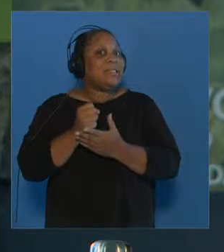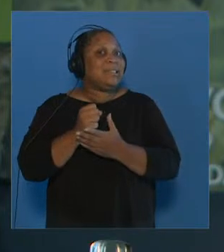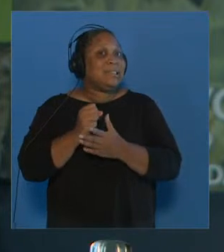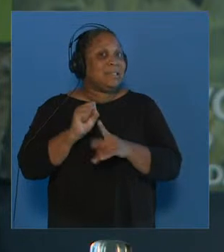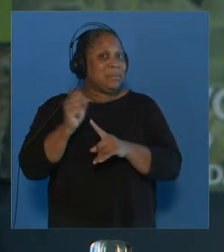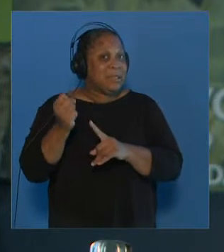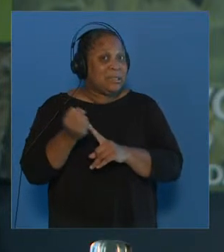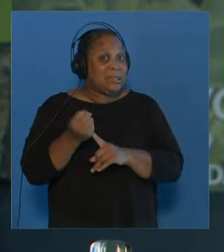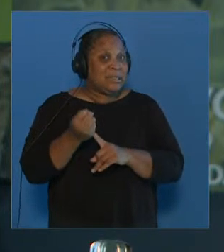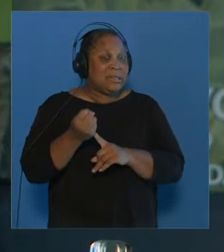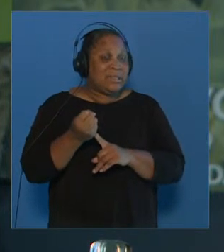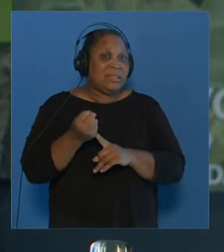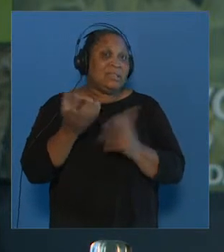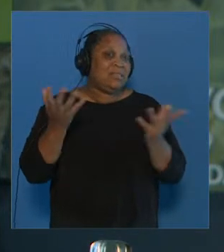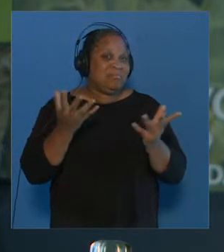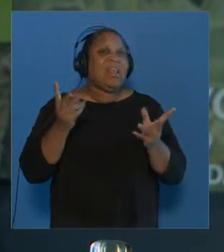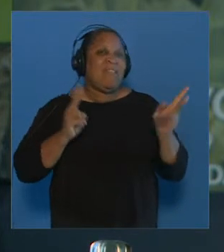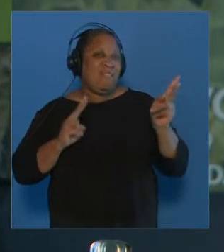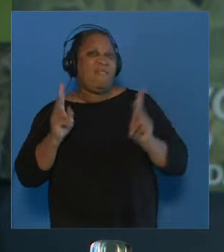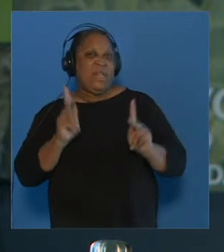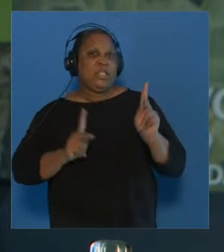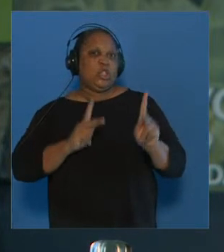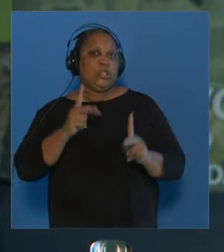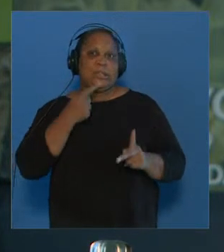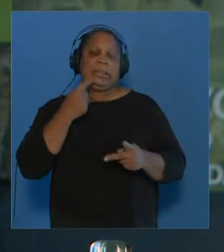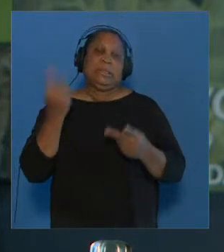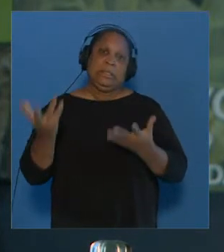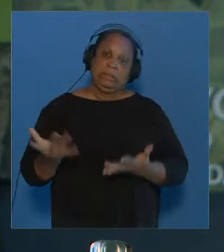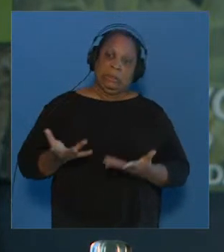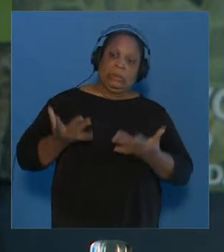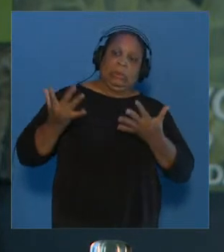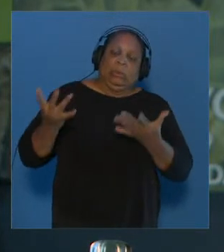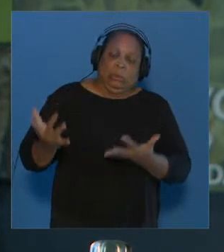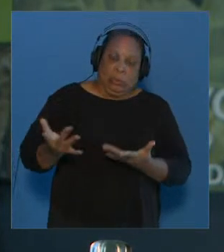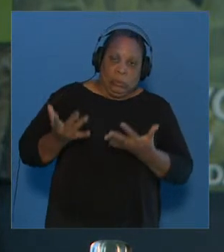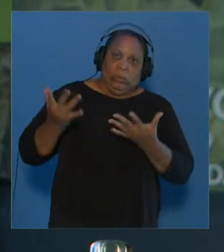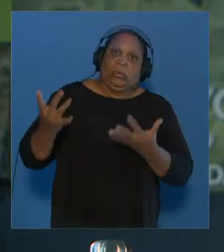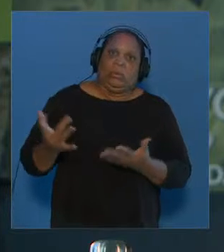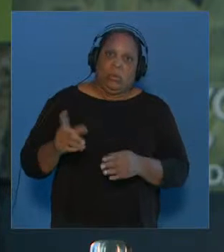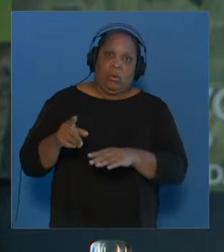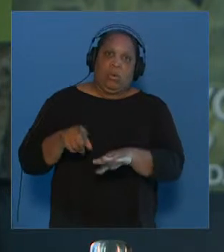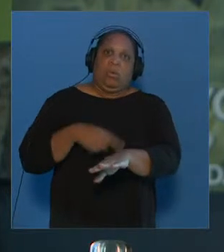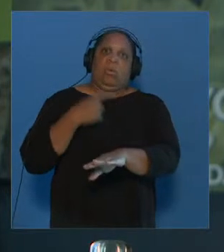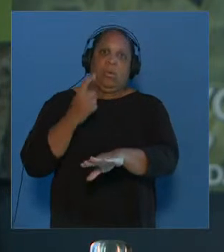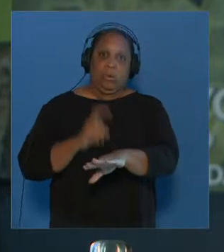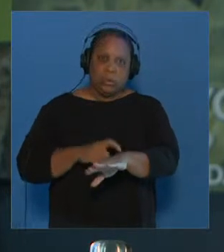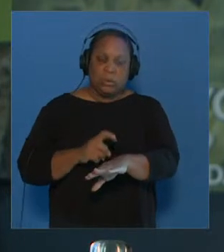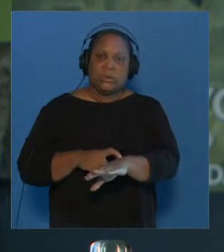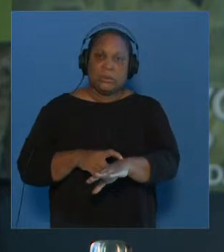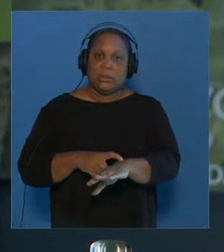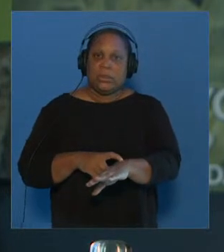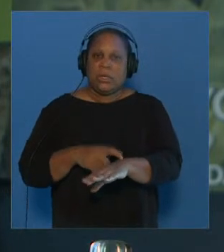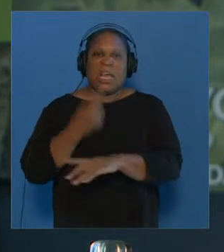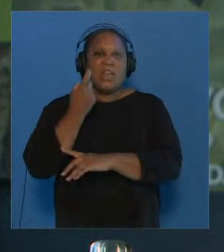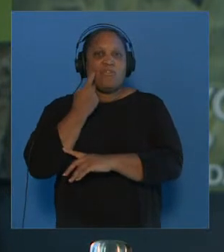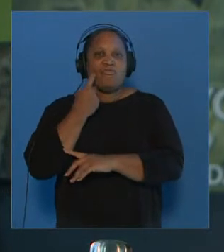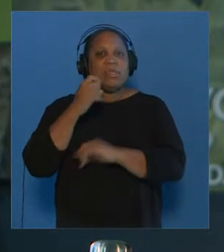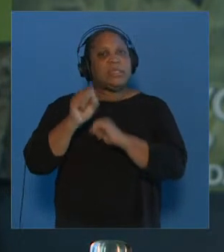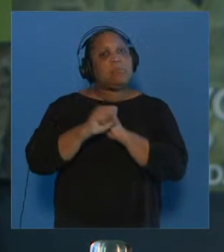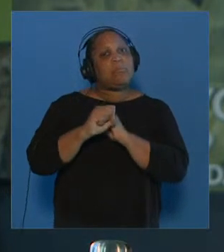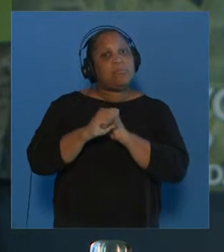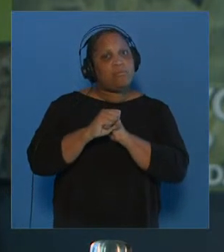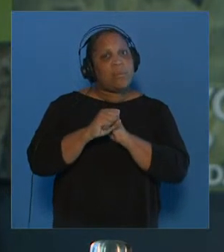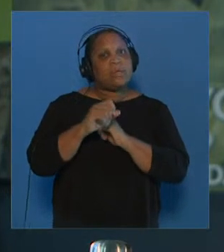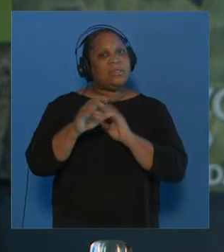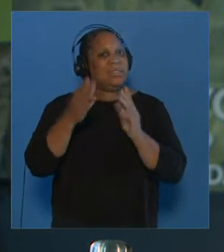just anecdotally, of visitors who say they've waited a bit of a long time. And we heard in one of the recent press releases about